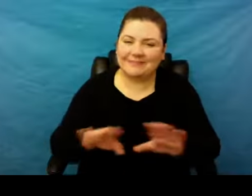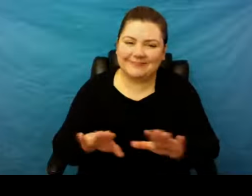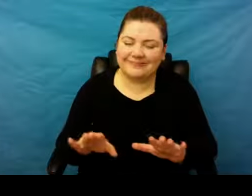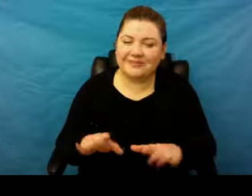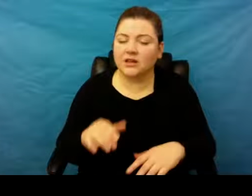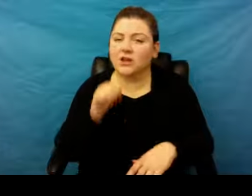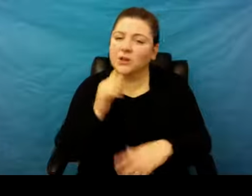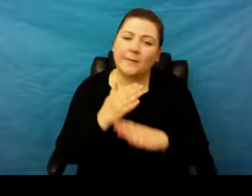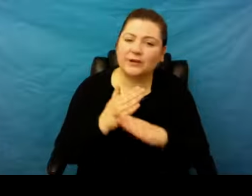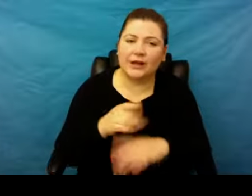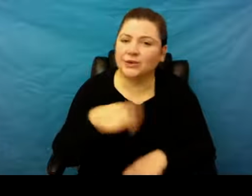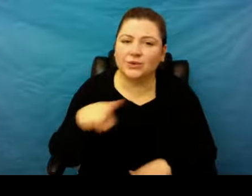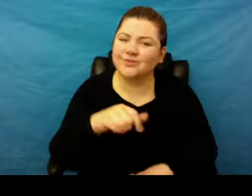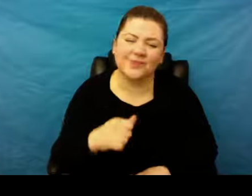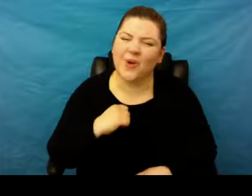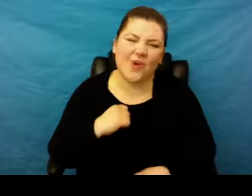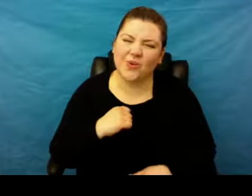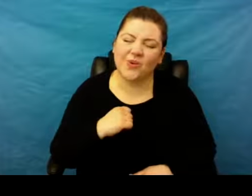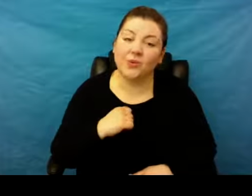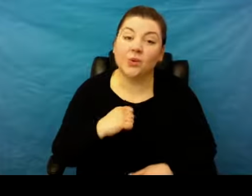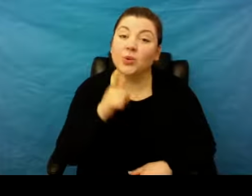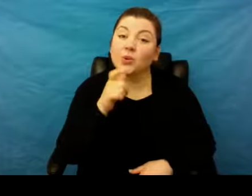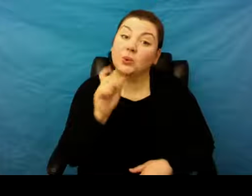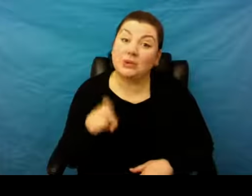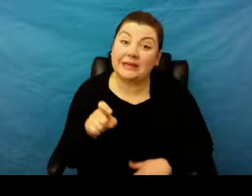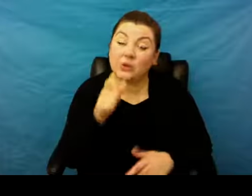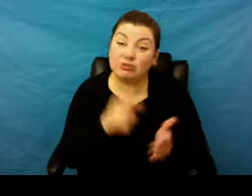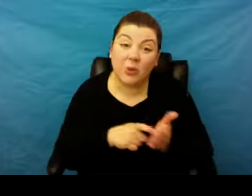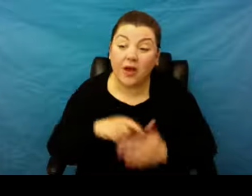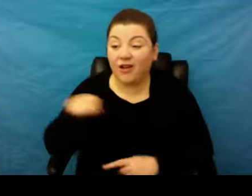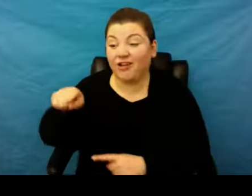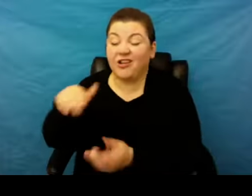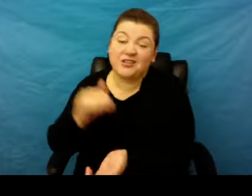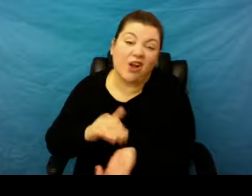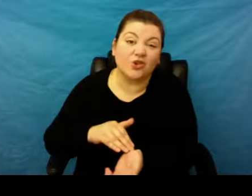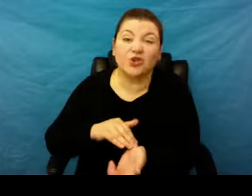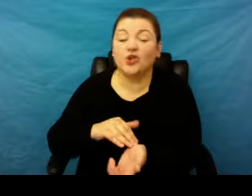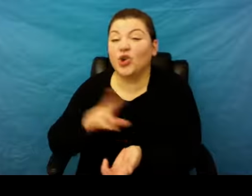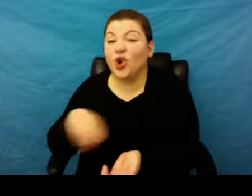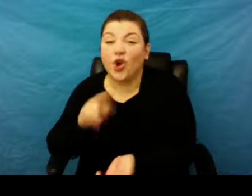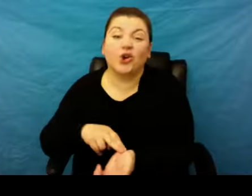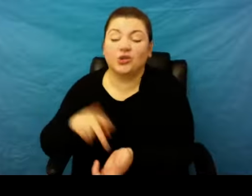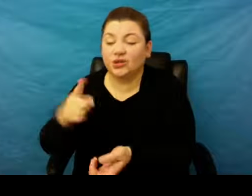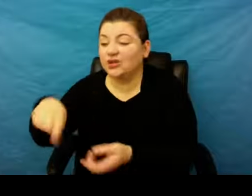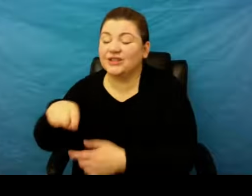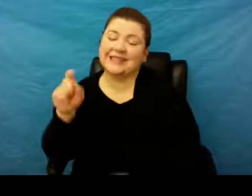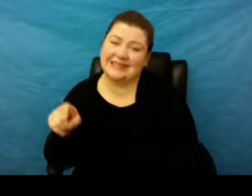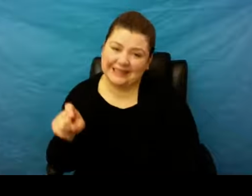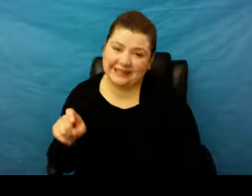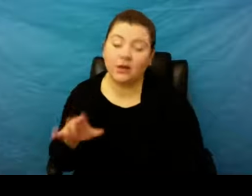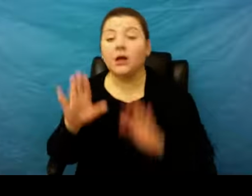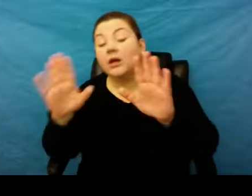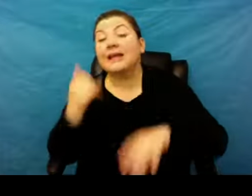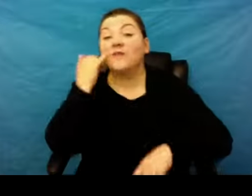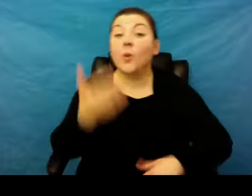front care healthline workers need these masks right now. That's not to say don't wear a medical mask. If you have one, that's great, put